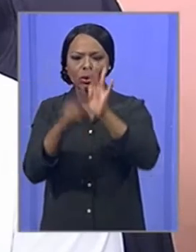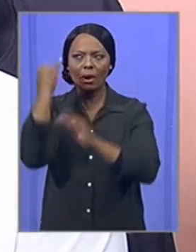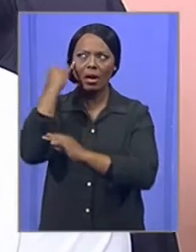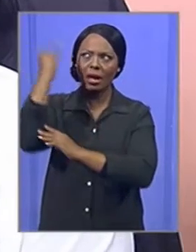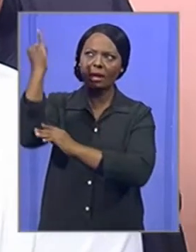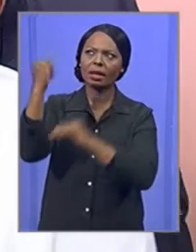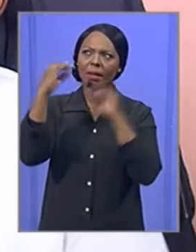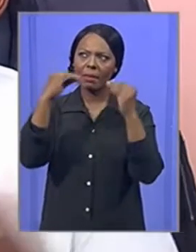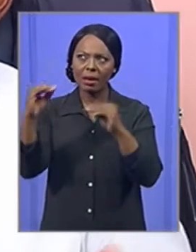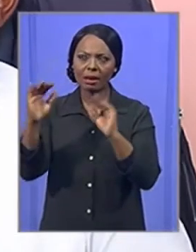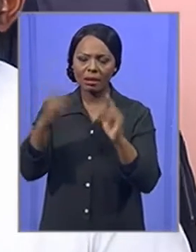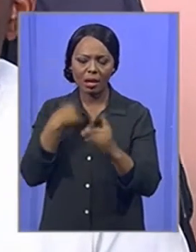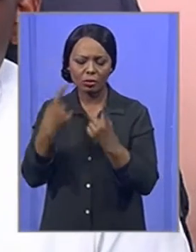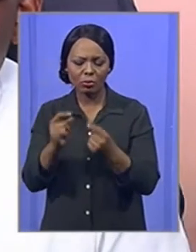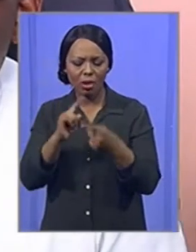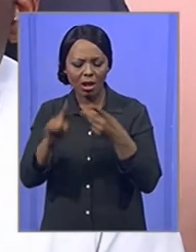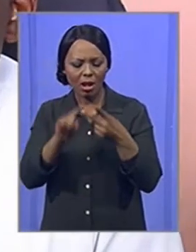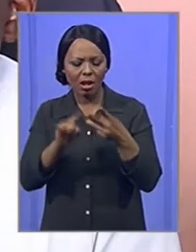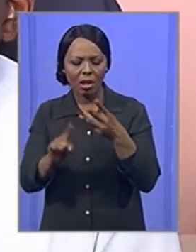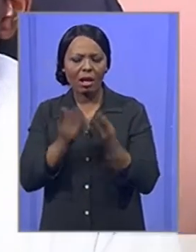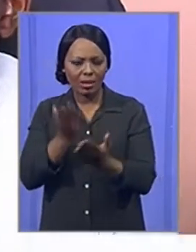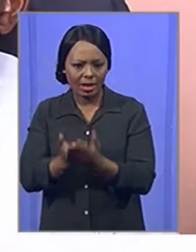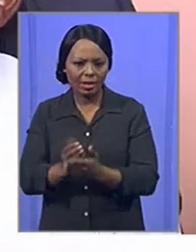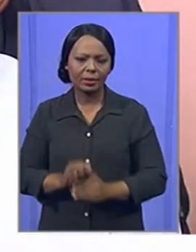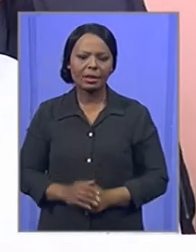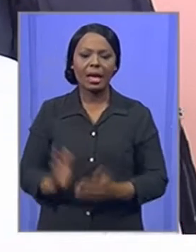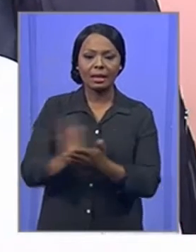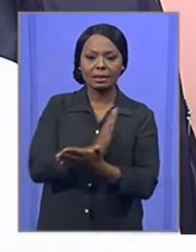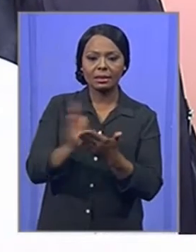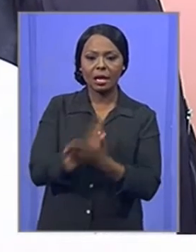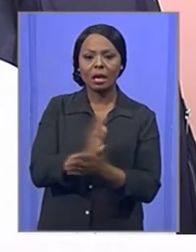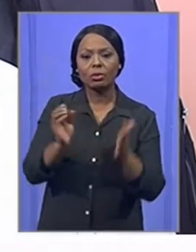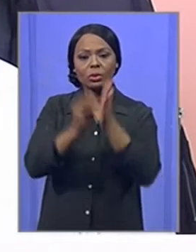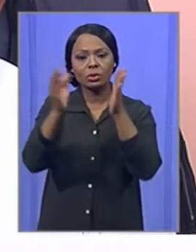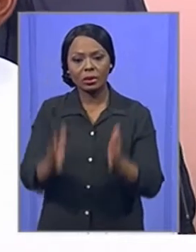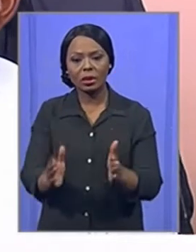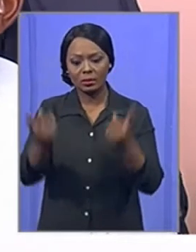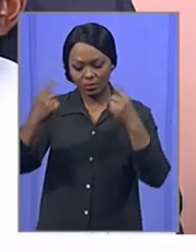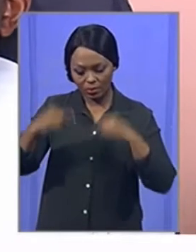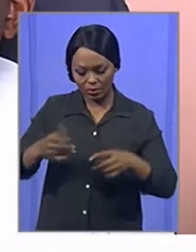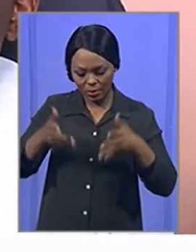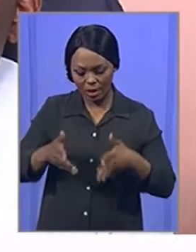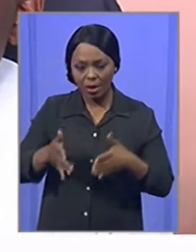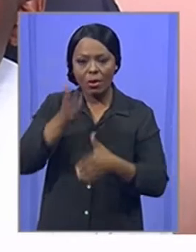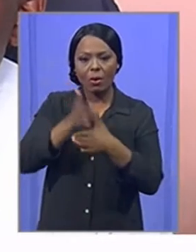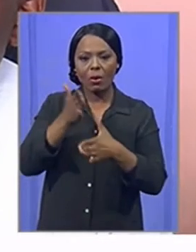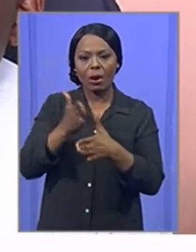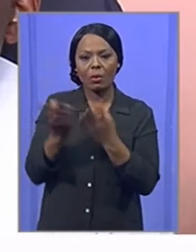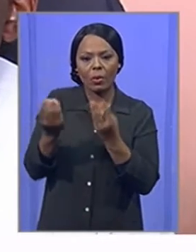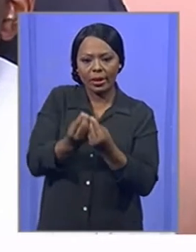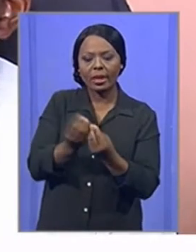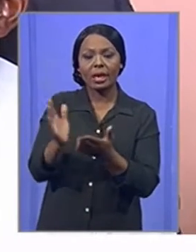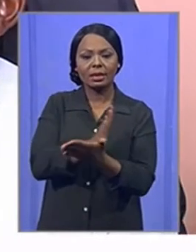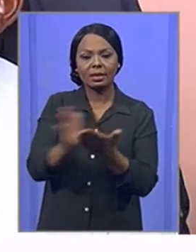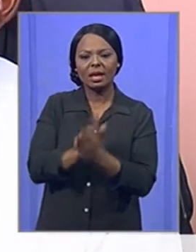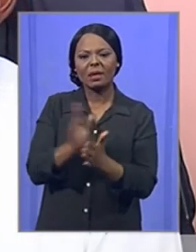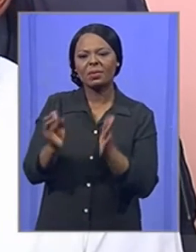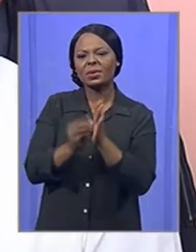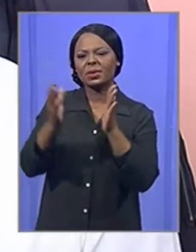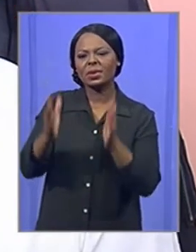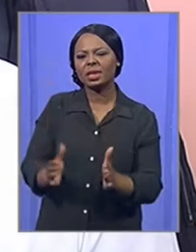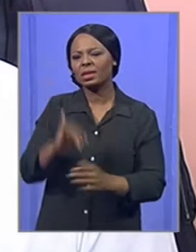tse di farologaneng. Some of the students that we get to work with here at the Unibesithing, you find that some of them are